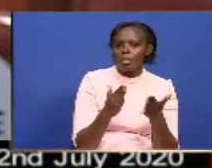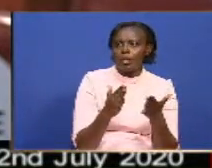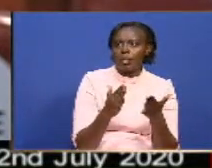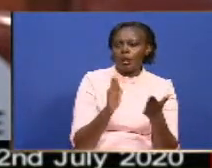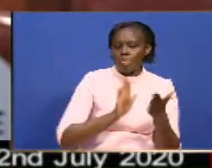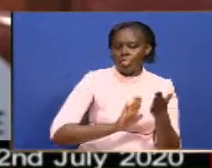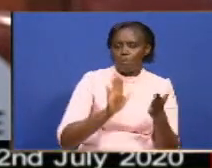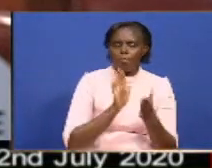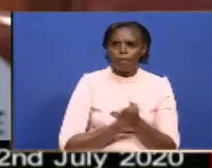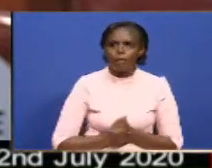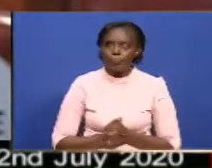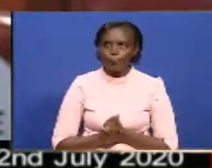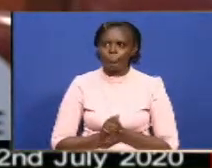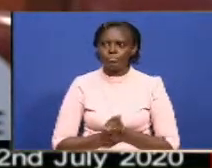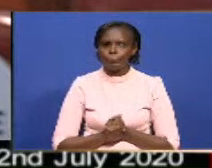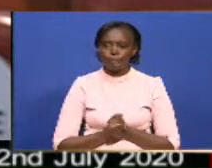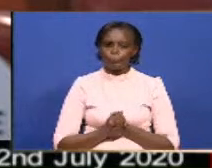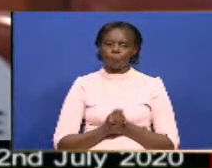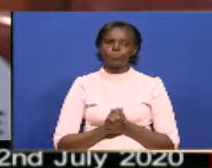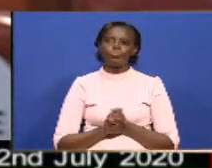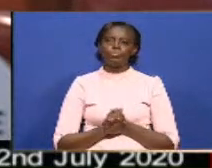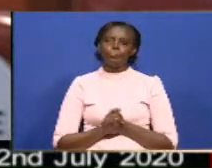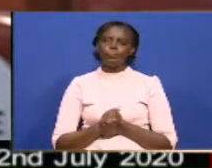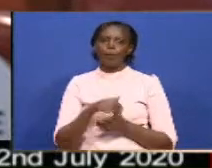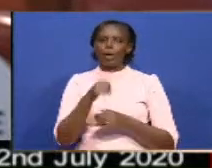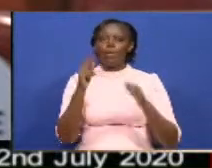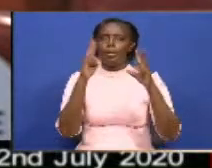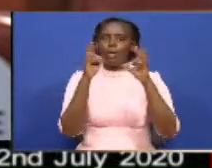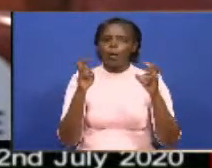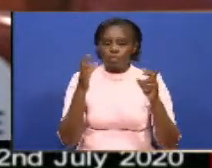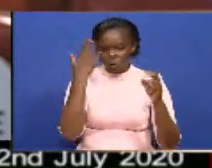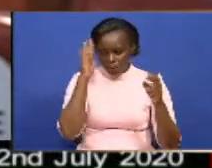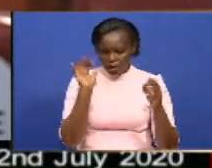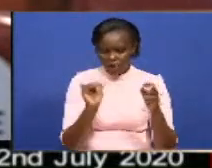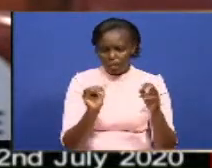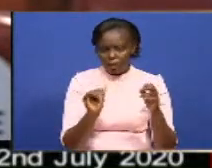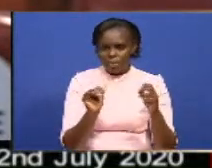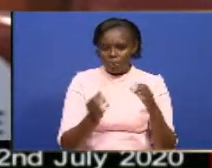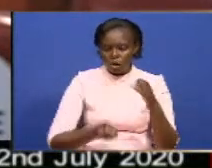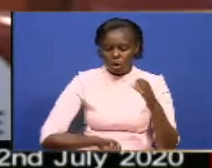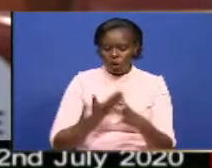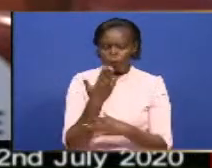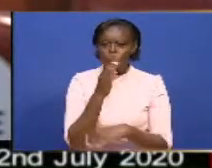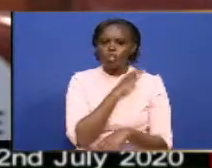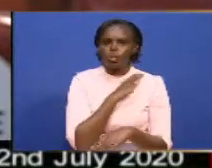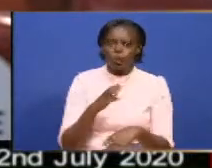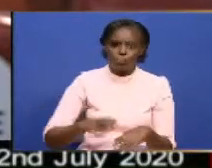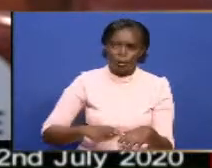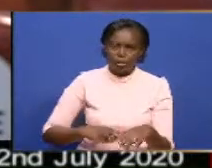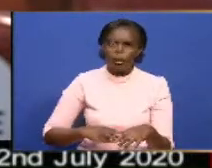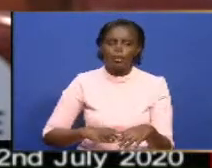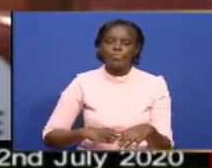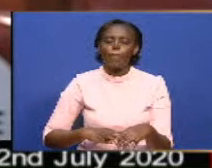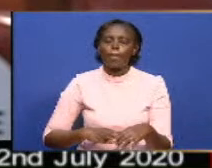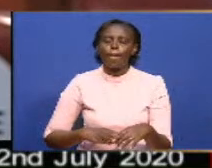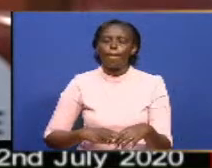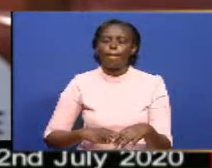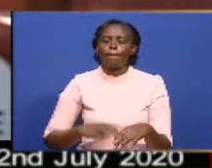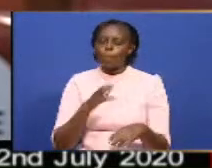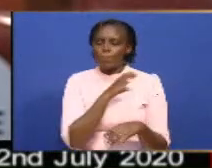them. The other issue that I noted is the composition of the committee.